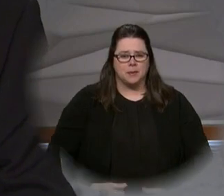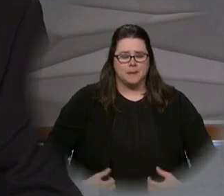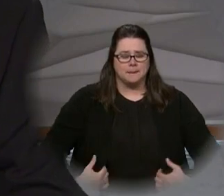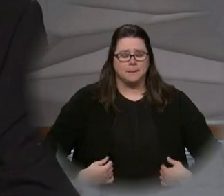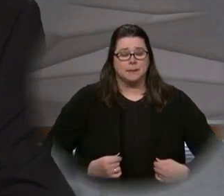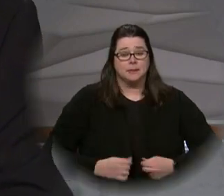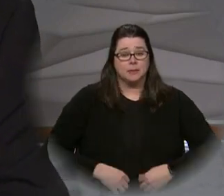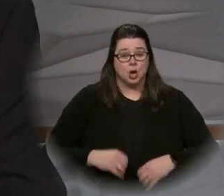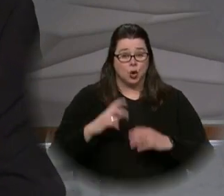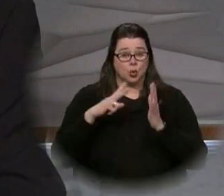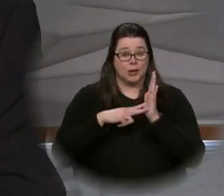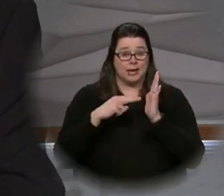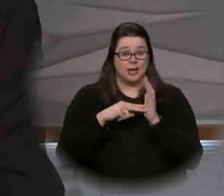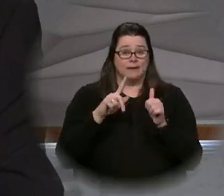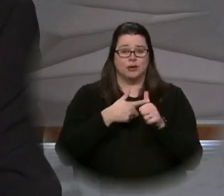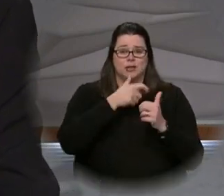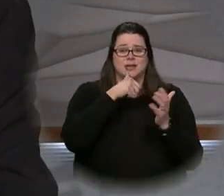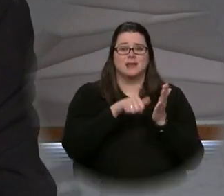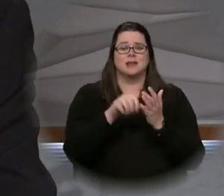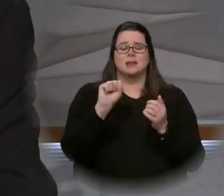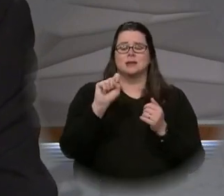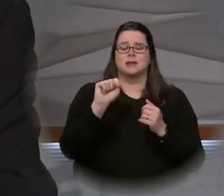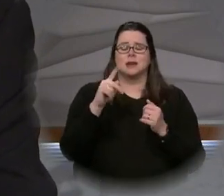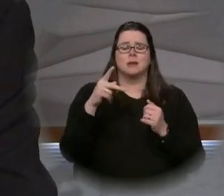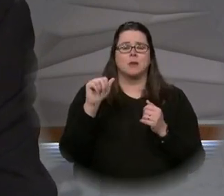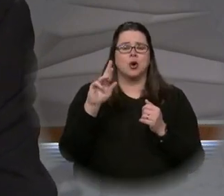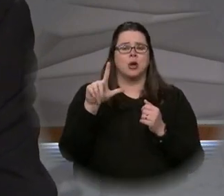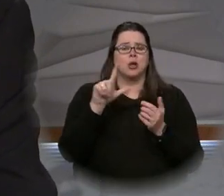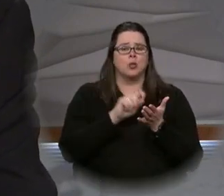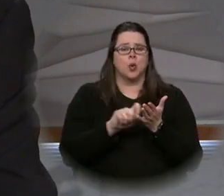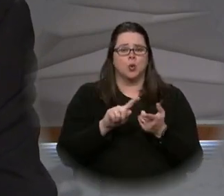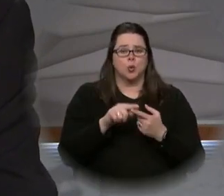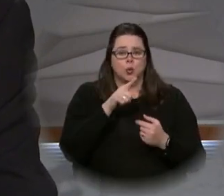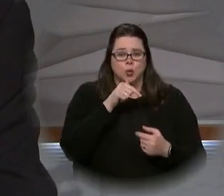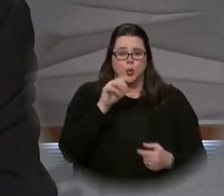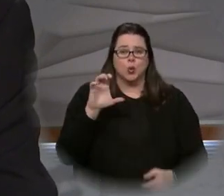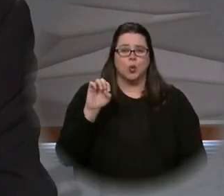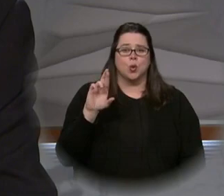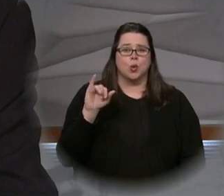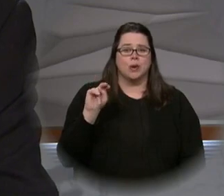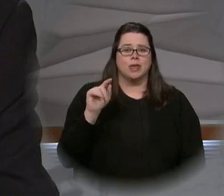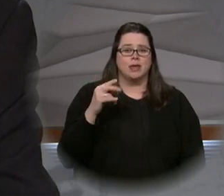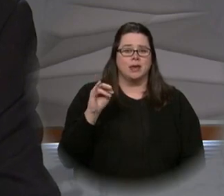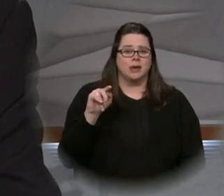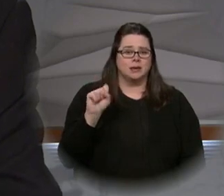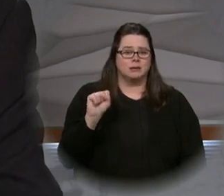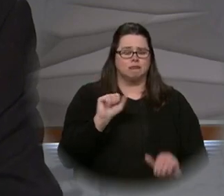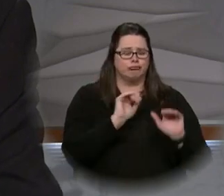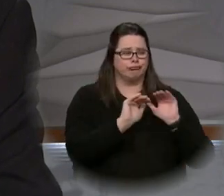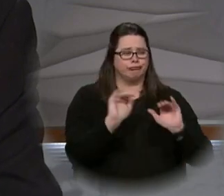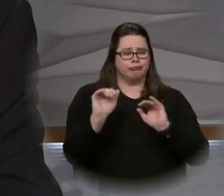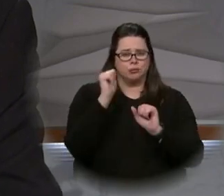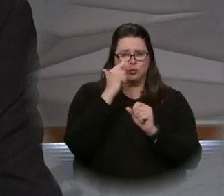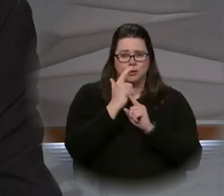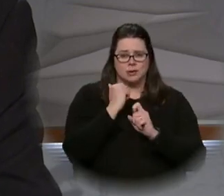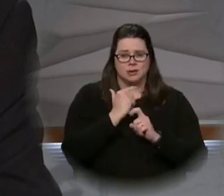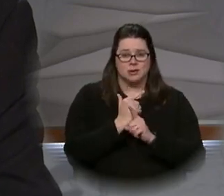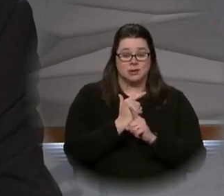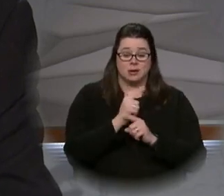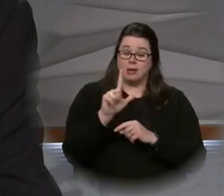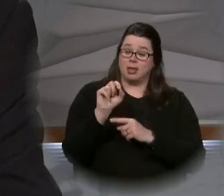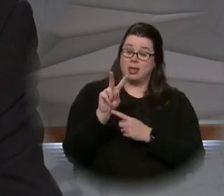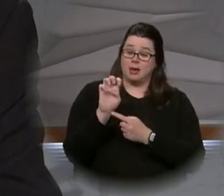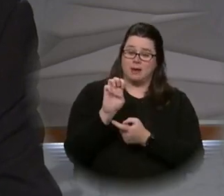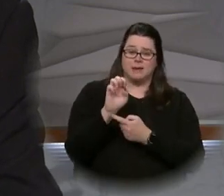A reading from the first letter of St. Paul to the Corinthians. Brothers and sisters, love is